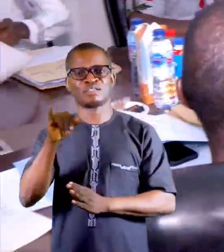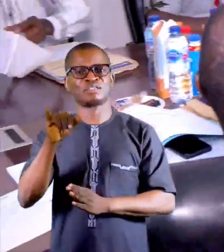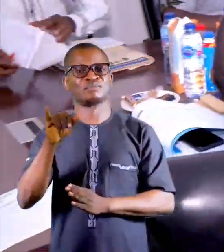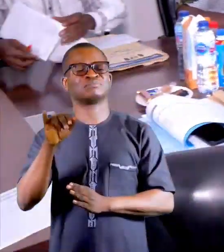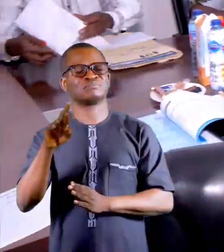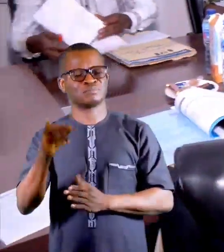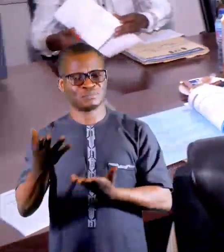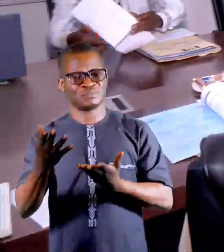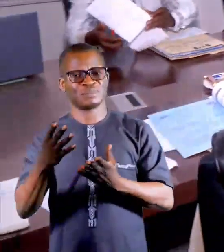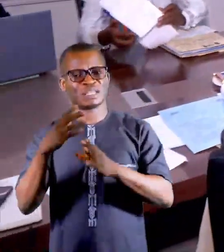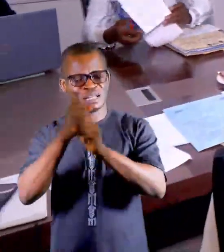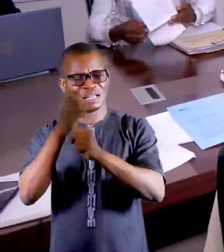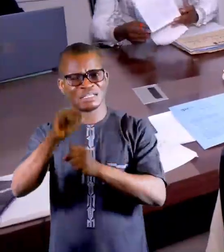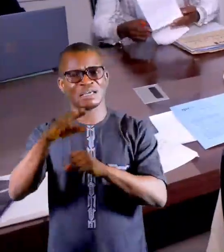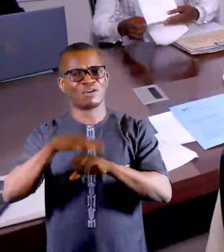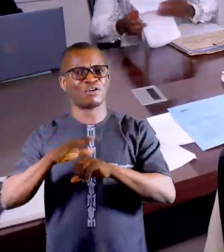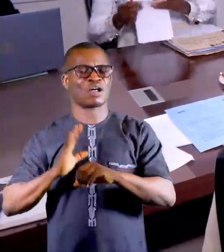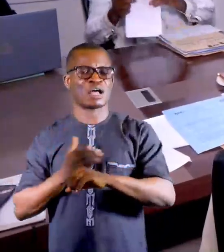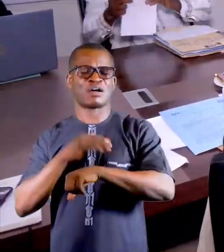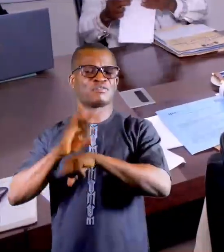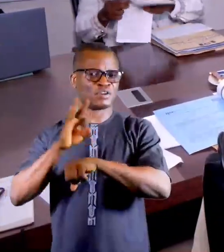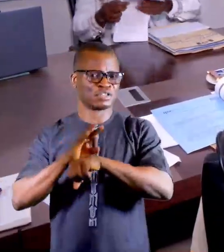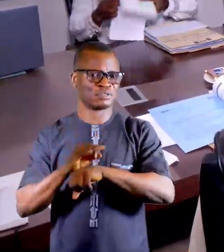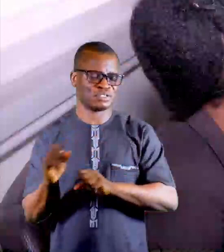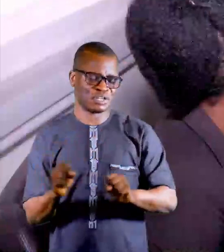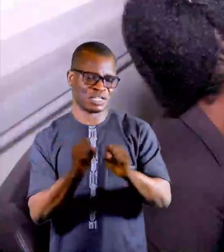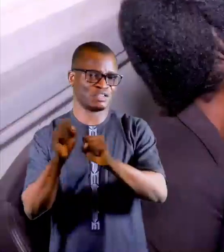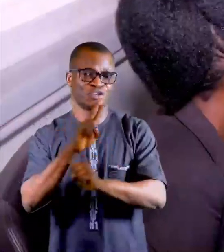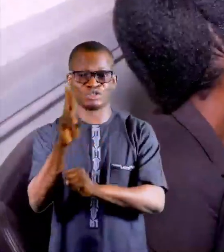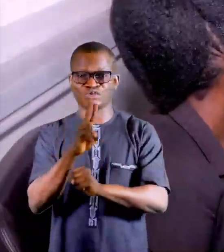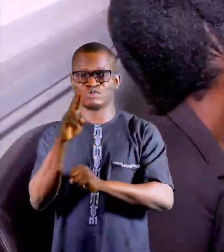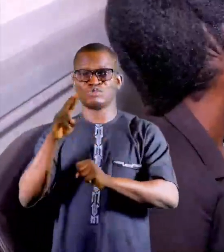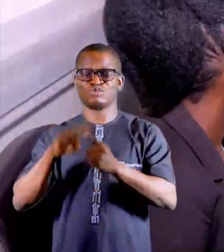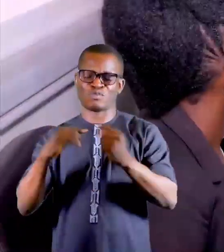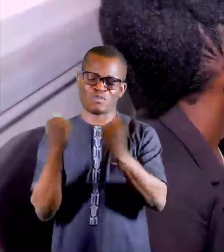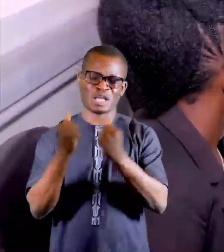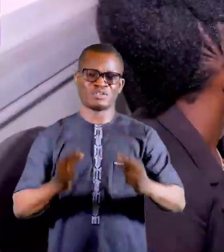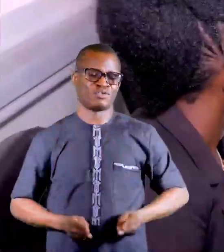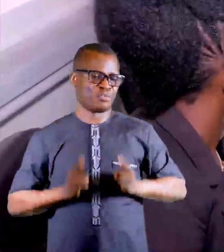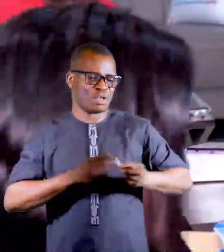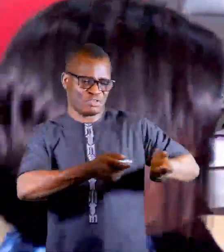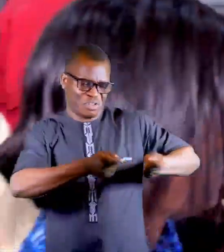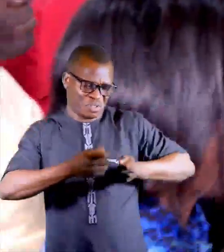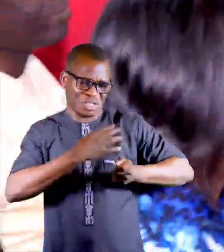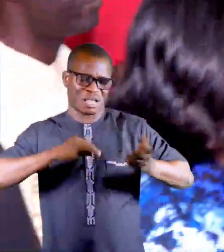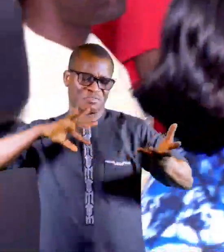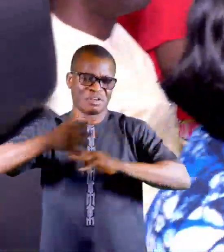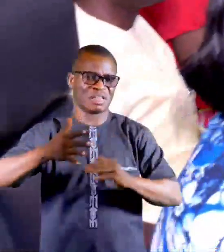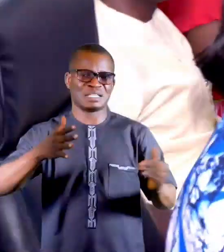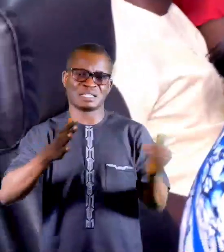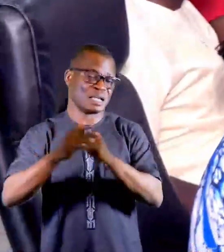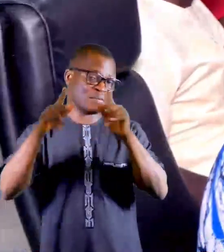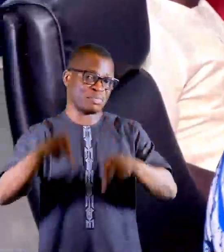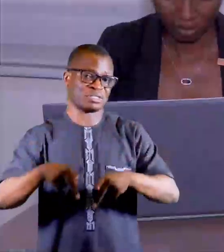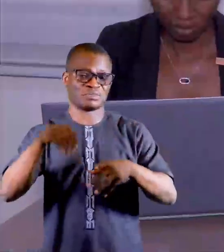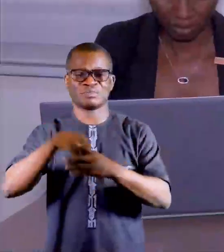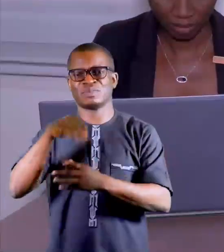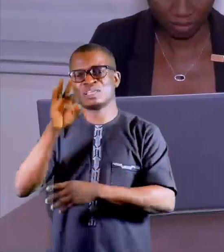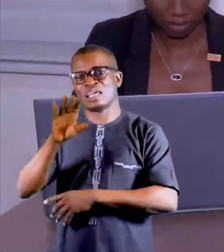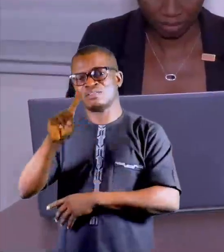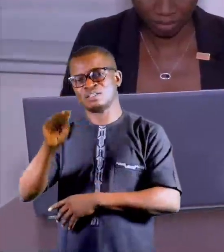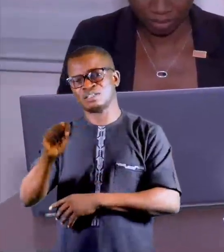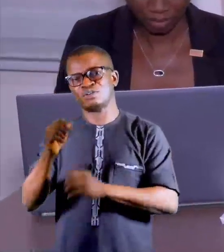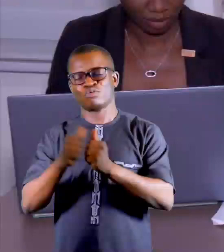Azi, enlightened them on the NAPTIP mandate, strategies employed in the fight against human trafficking, and violence against persons